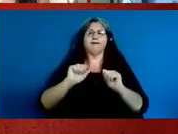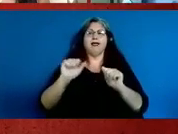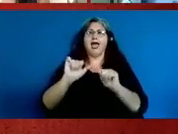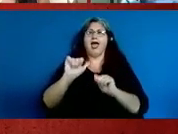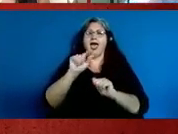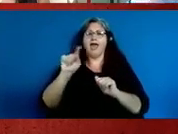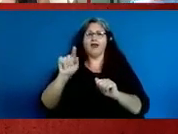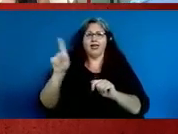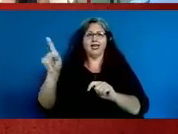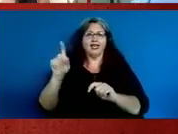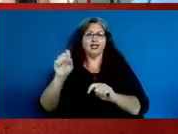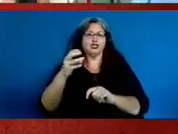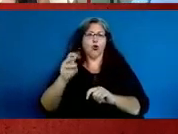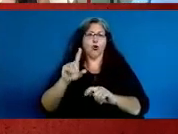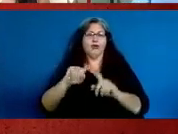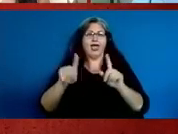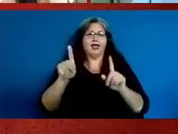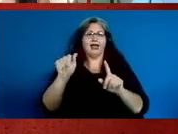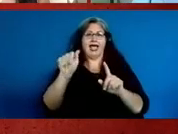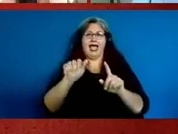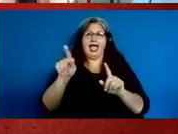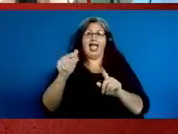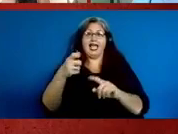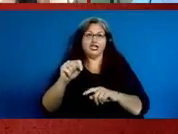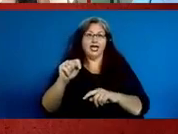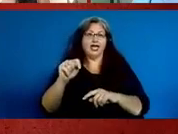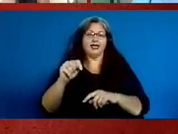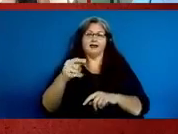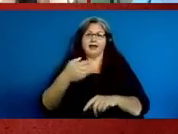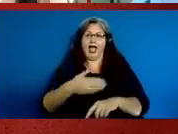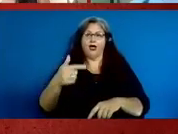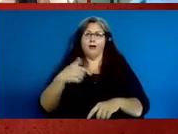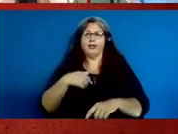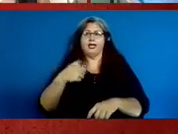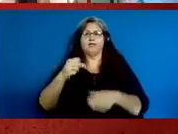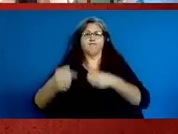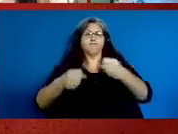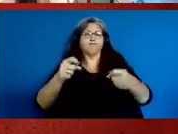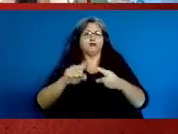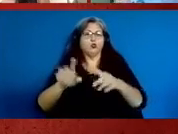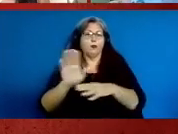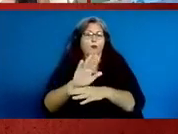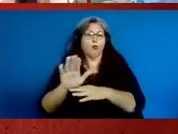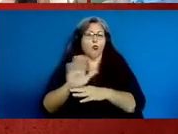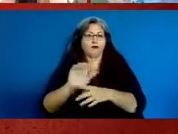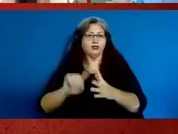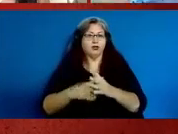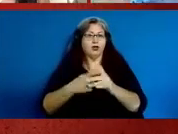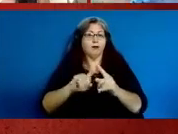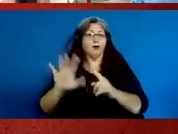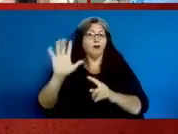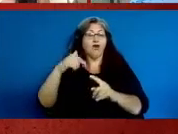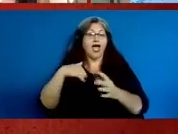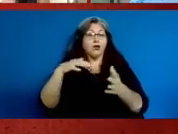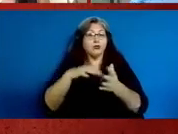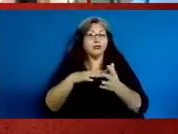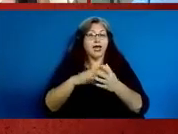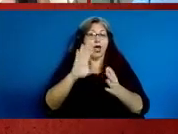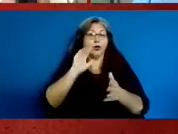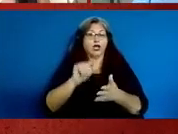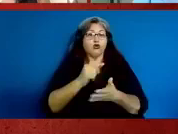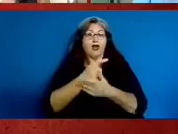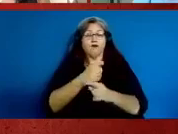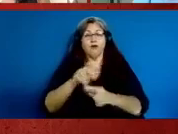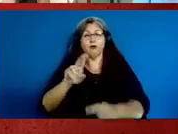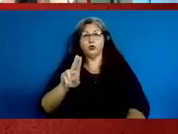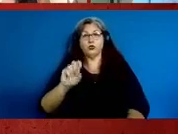away, an agent picked me up and put me into movies. But I was actually studying and graduating from USC